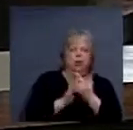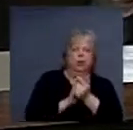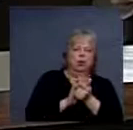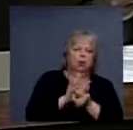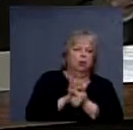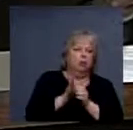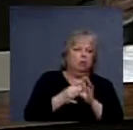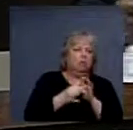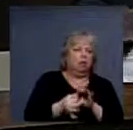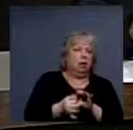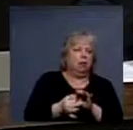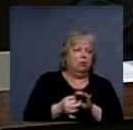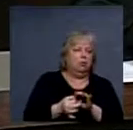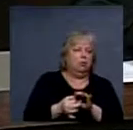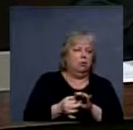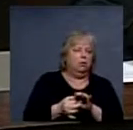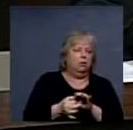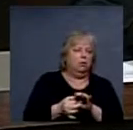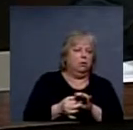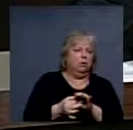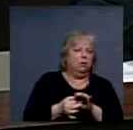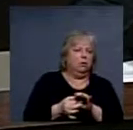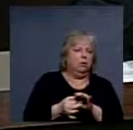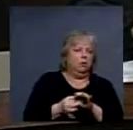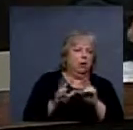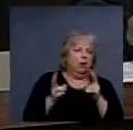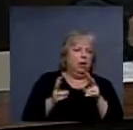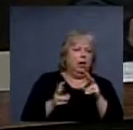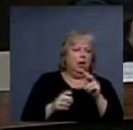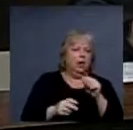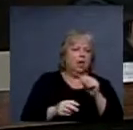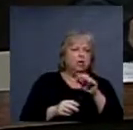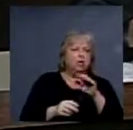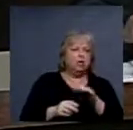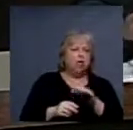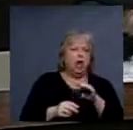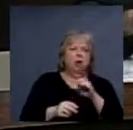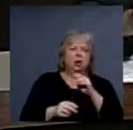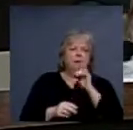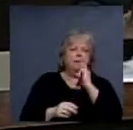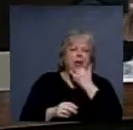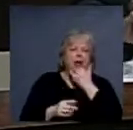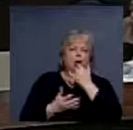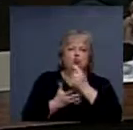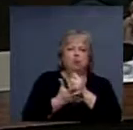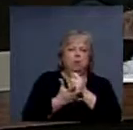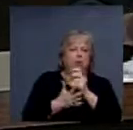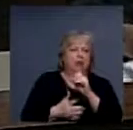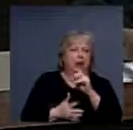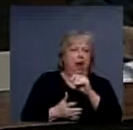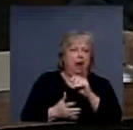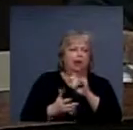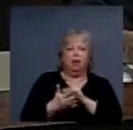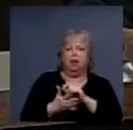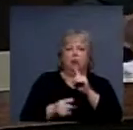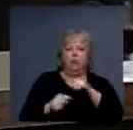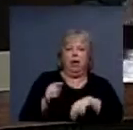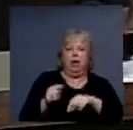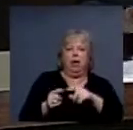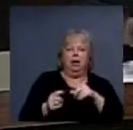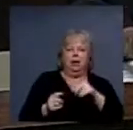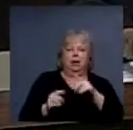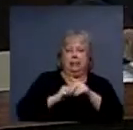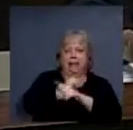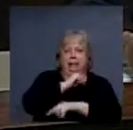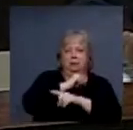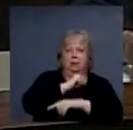where this act was passed, and it's called the Child Maltreatment Act, where you could not discipline your own child.